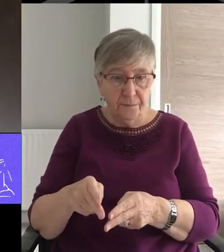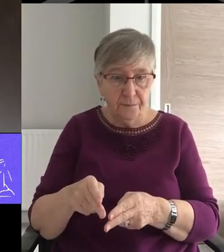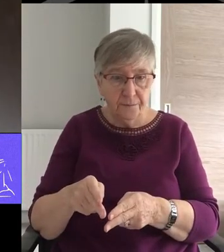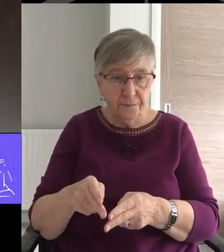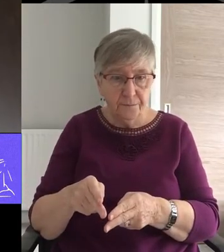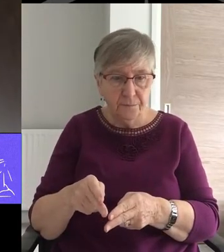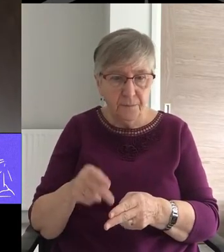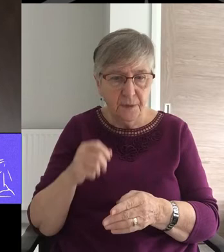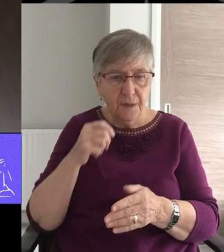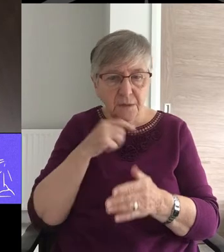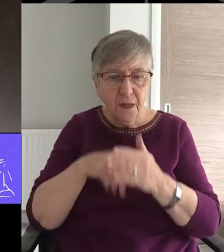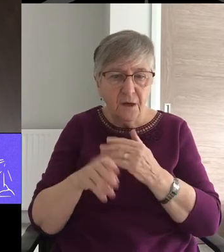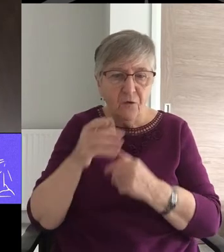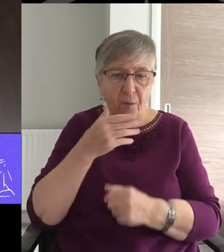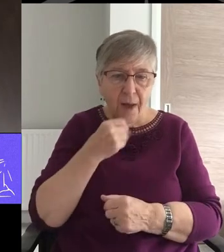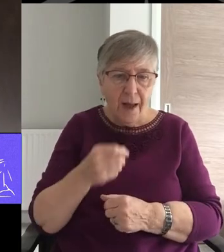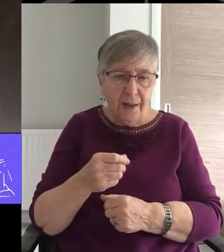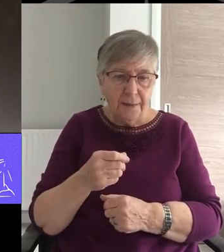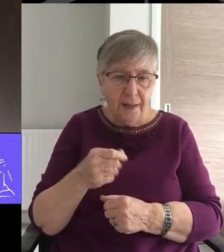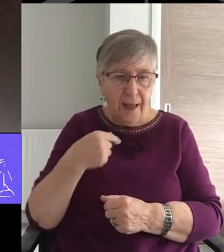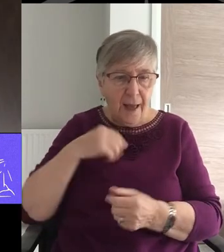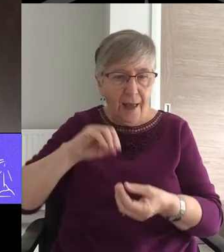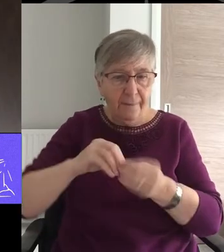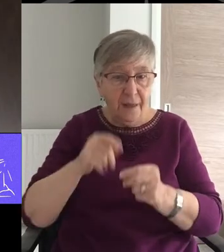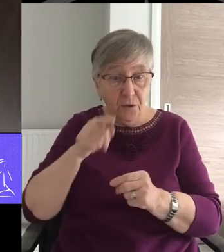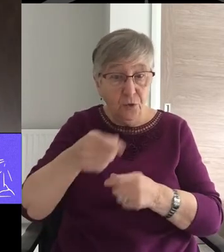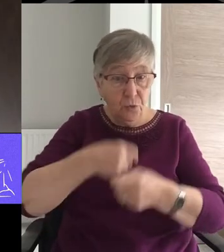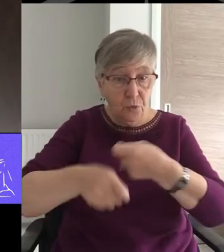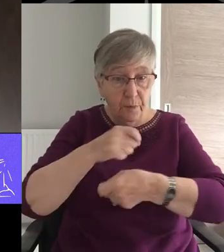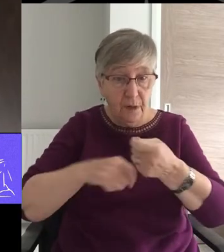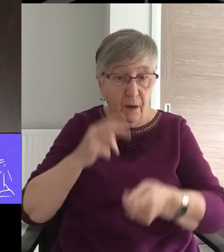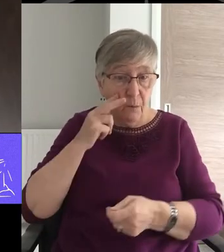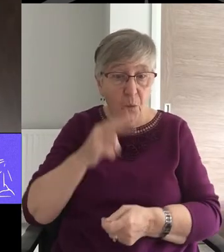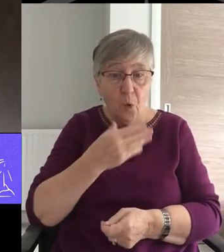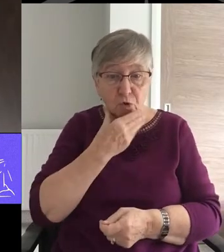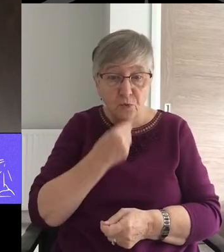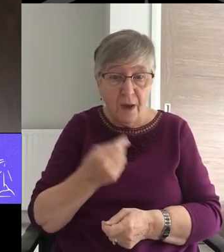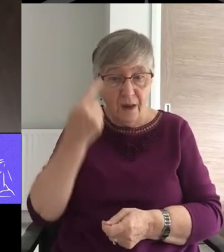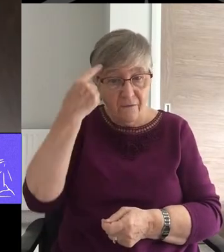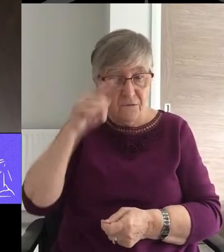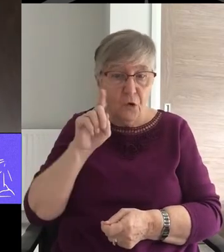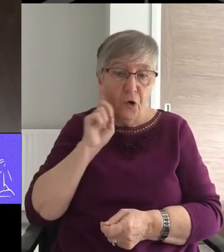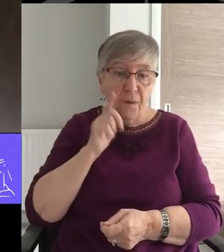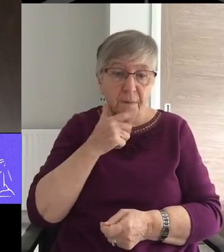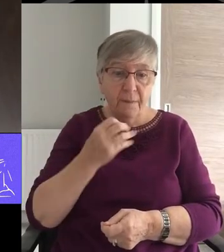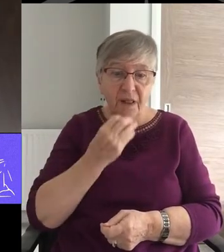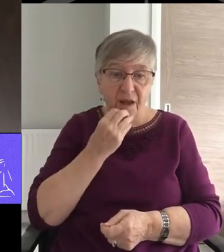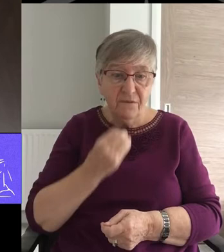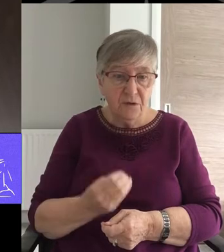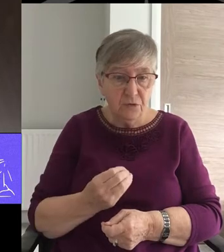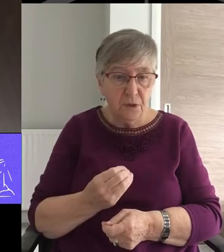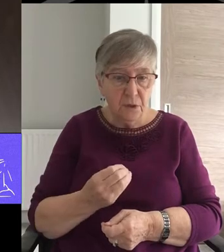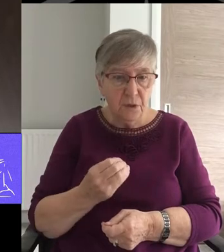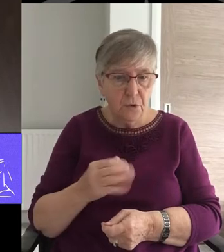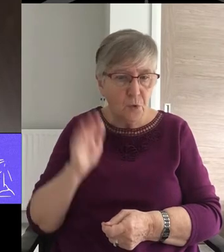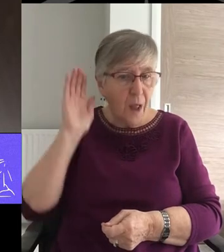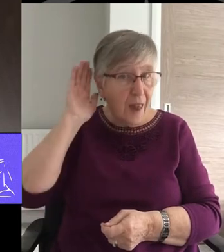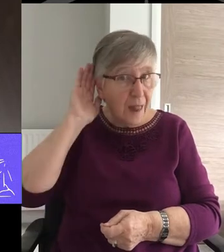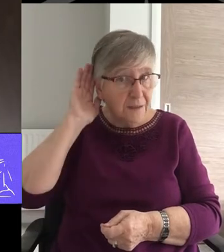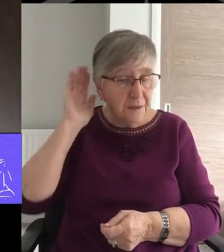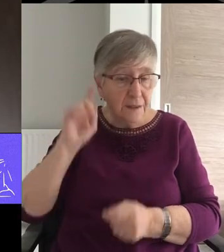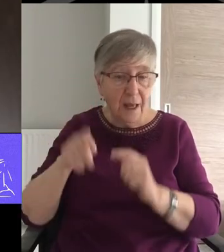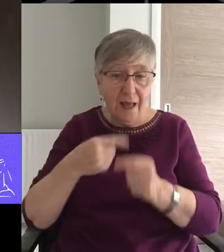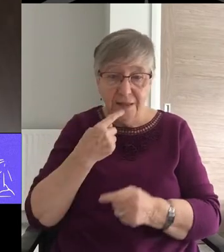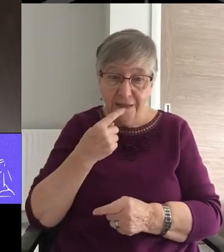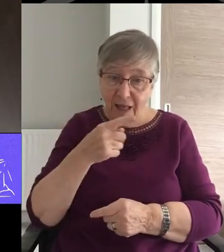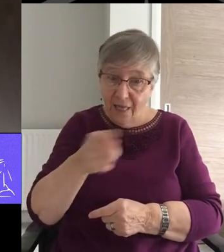Son of man, I have made you a watchman for the people of Israel. So hear the word I speak and